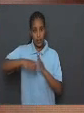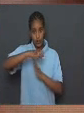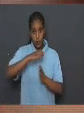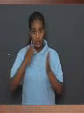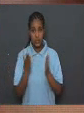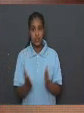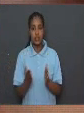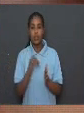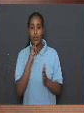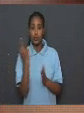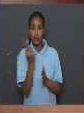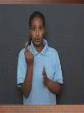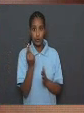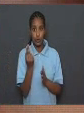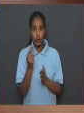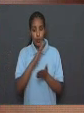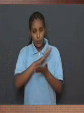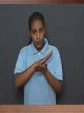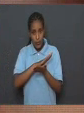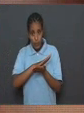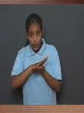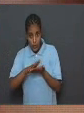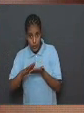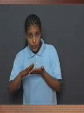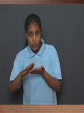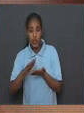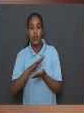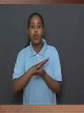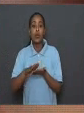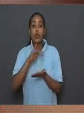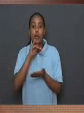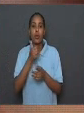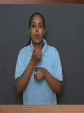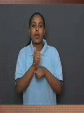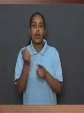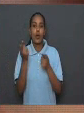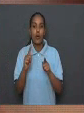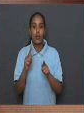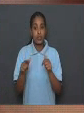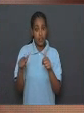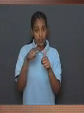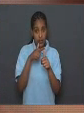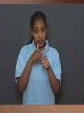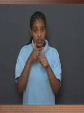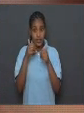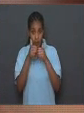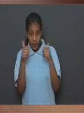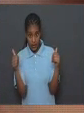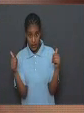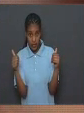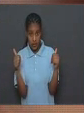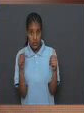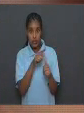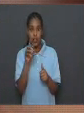Electrolysis is used to purify impure metals when they are first separated from